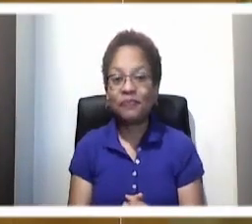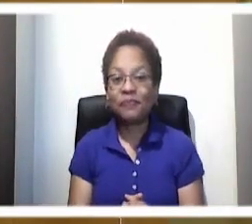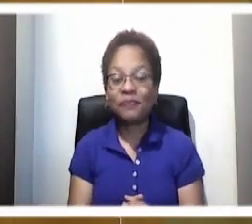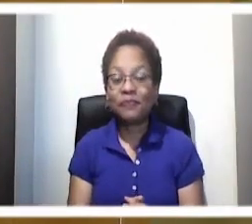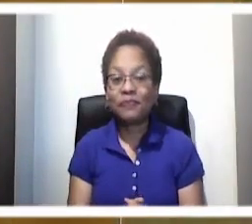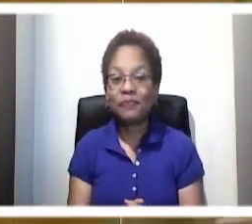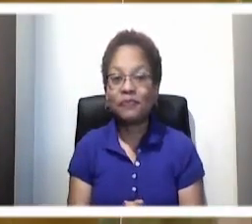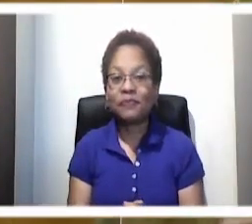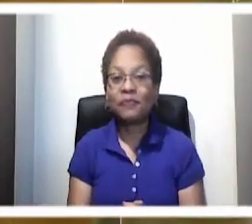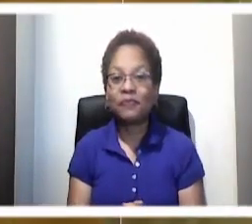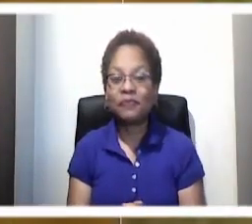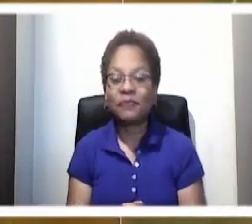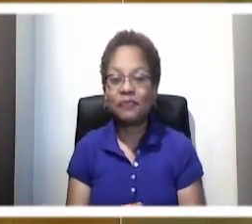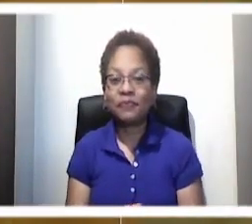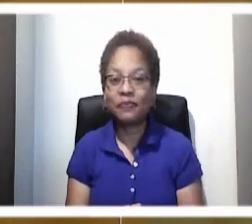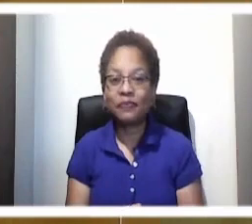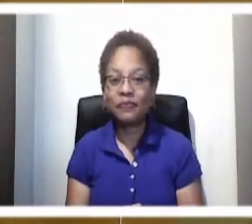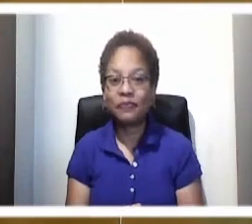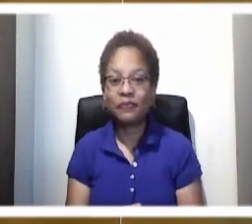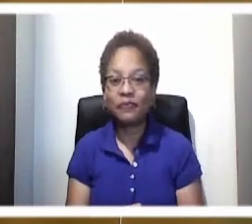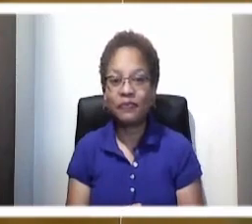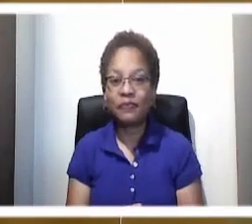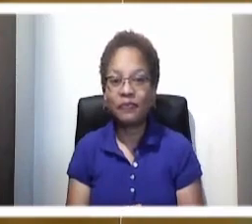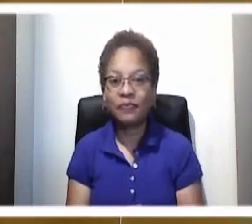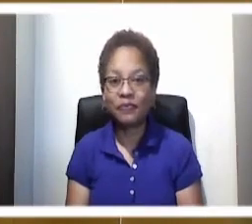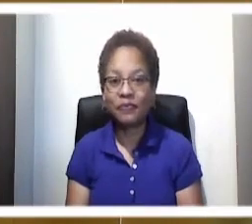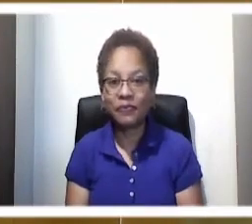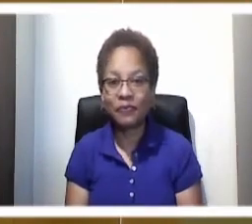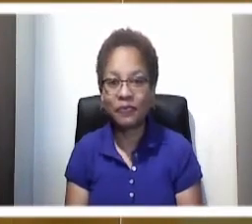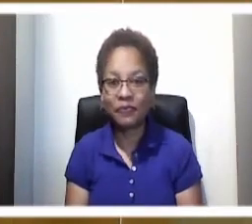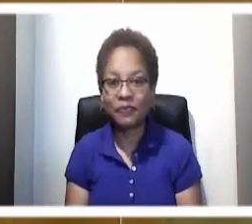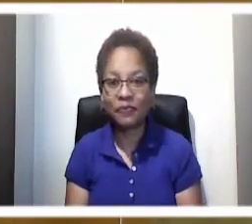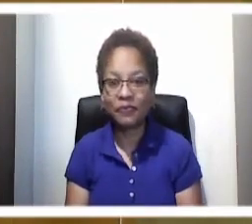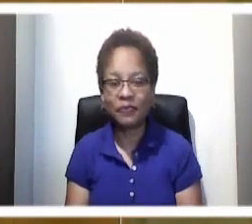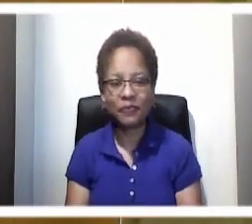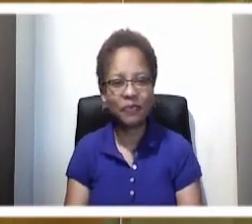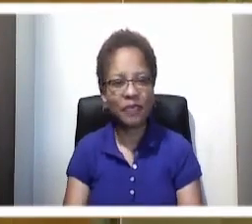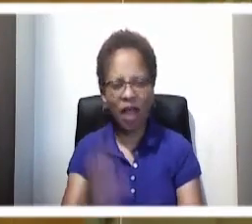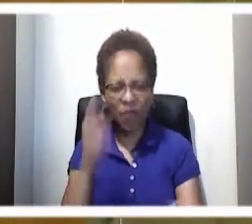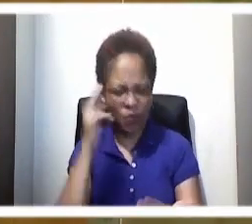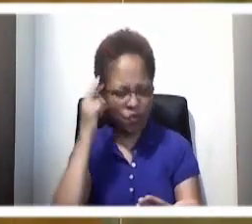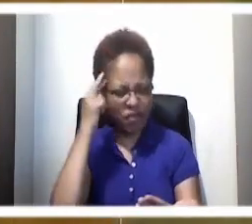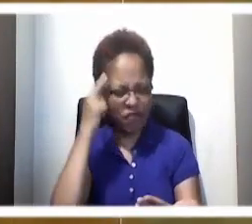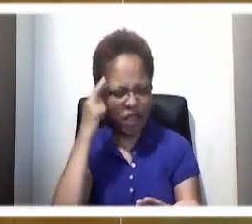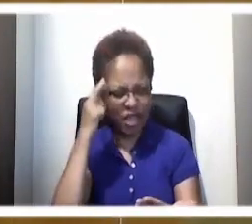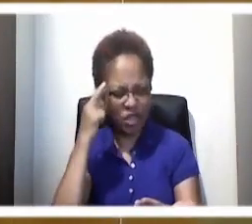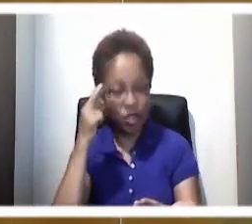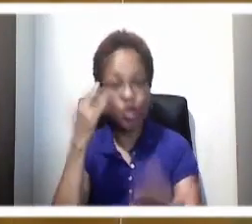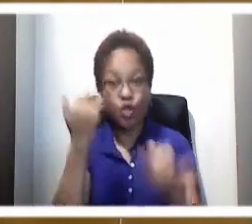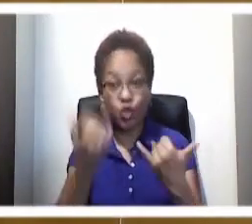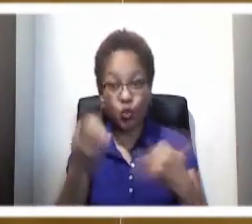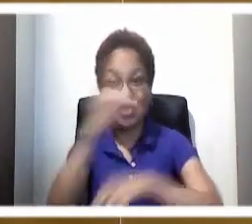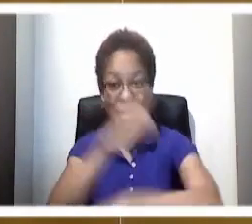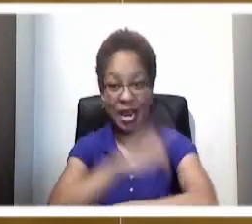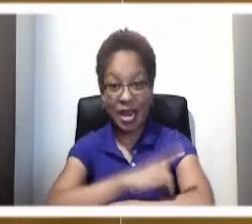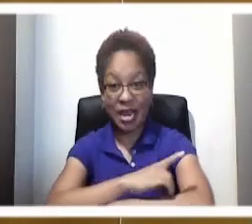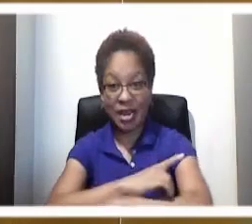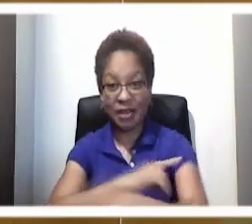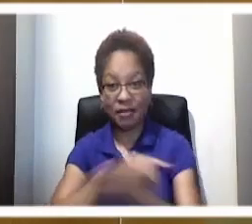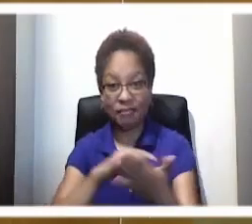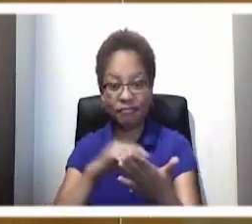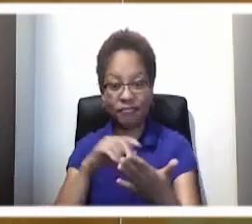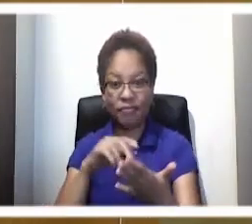Having reflected on these three very incredible, awesome, and powerful scripture readings from the book of the prophet